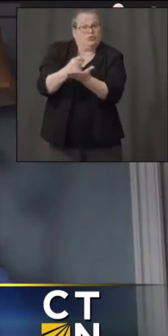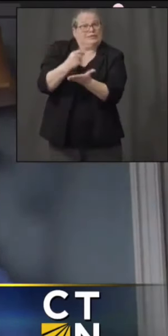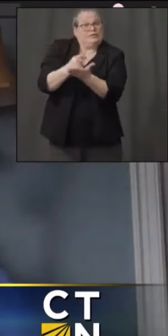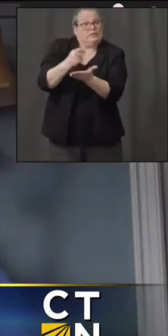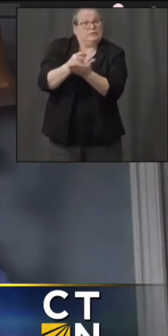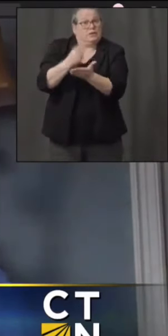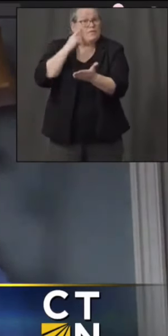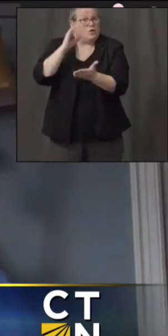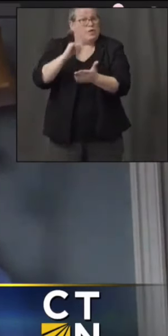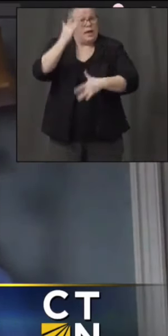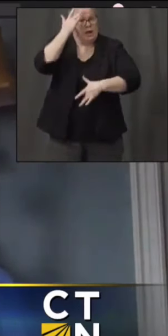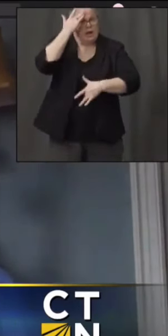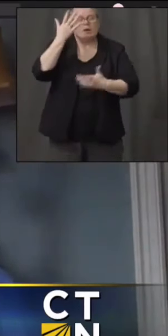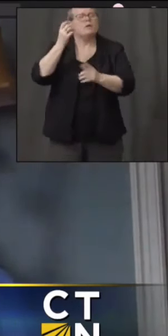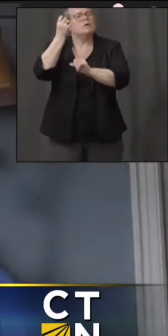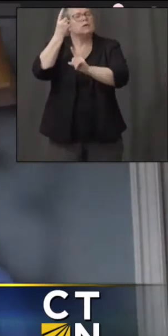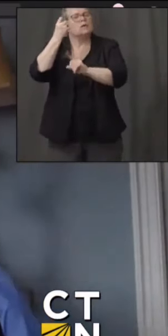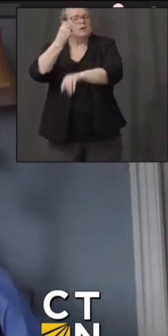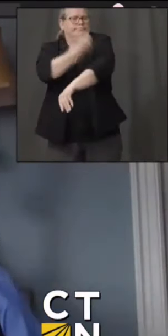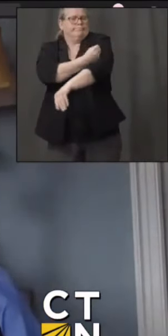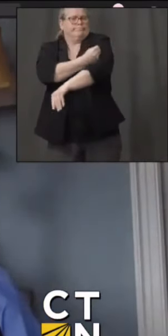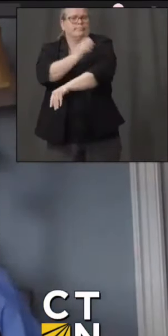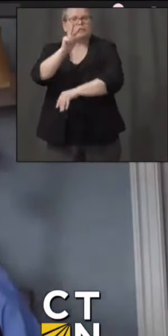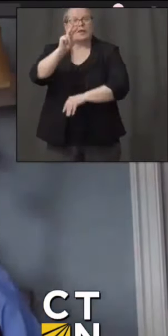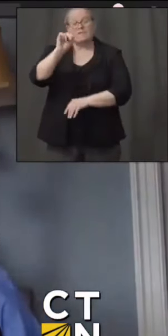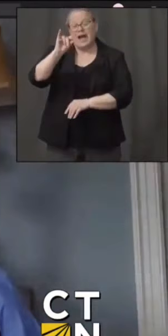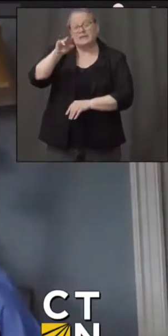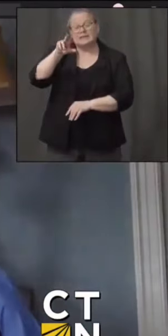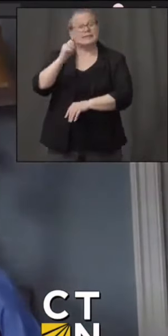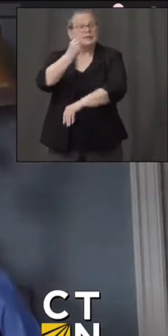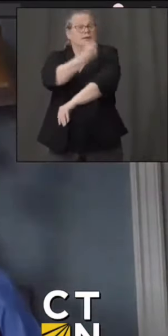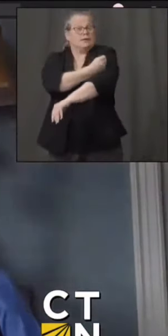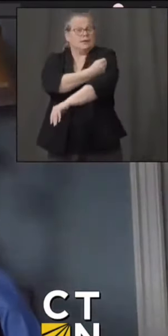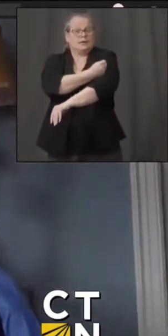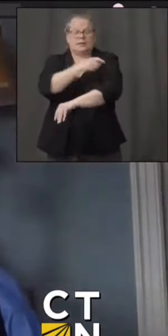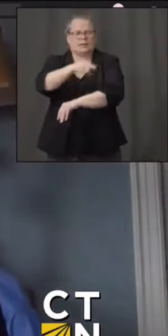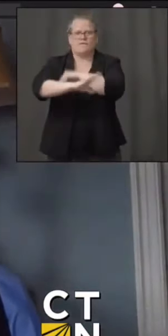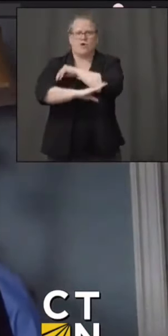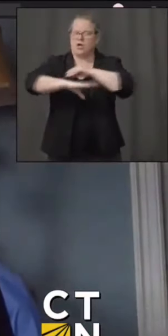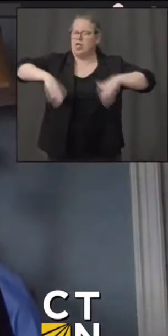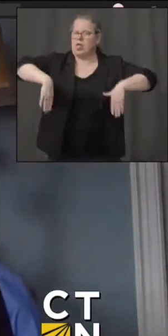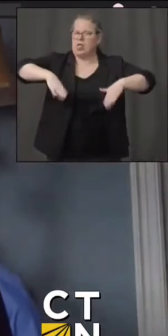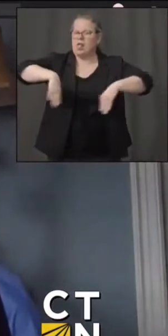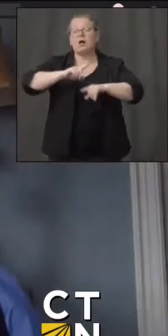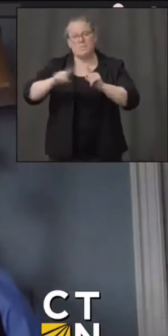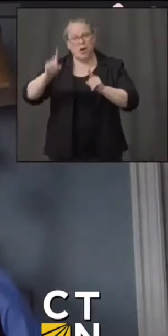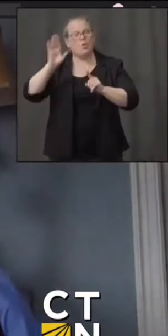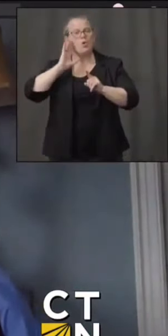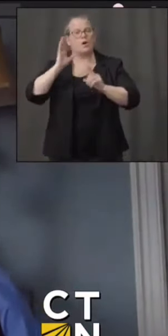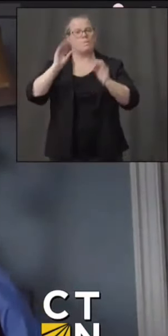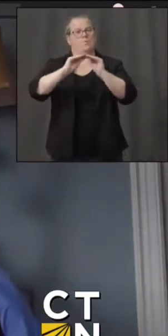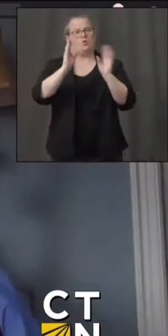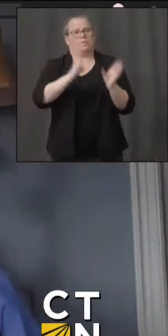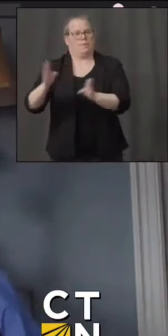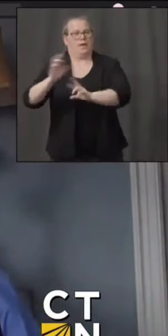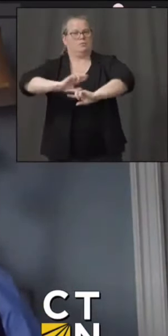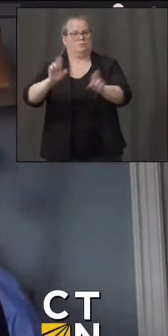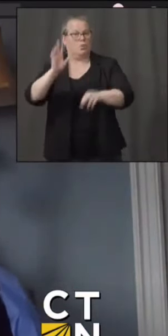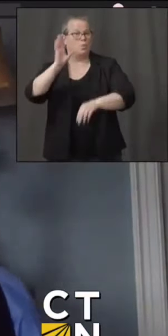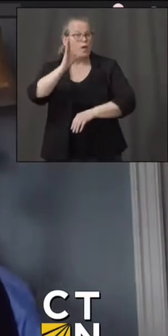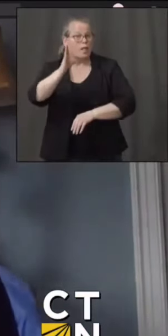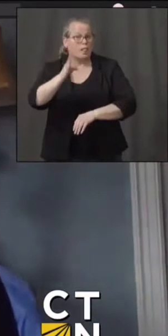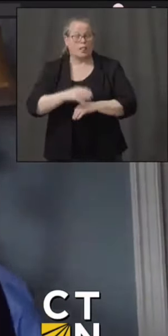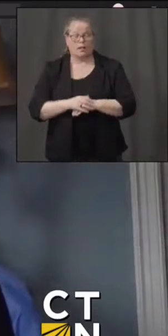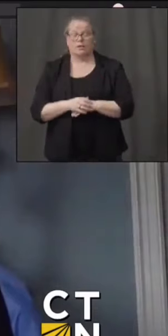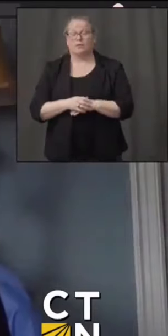not have a vaccine yet by the fall, but we will be in a better place. I don't think any of us would look forward